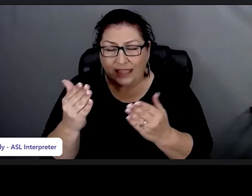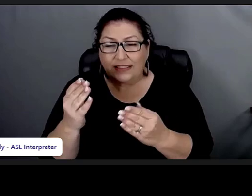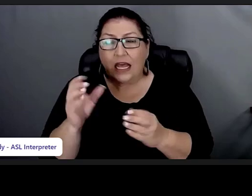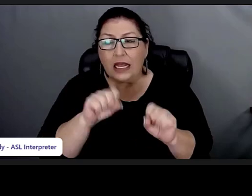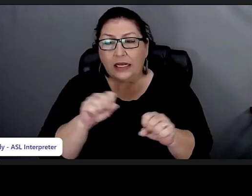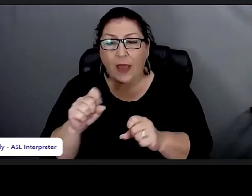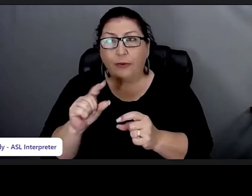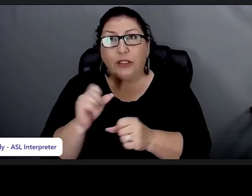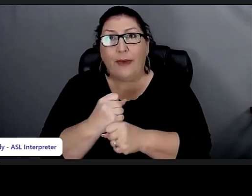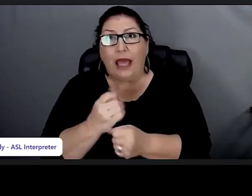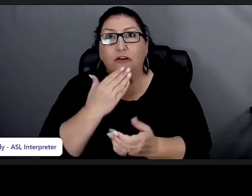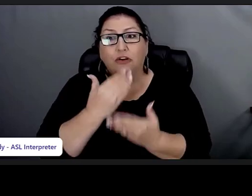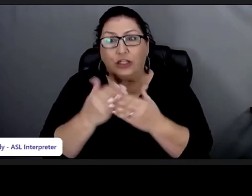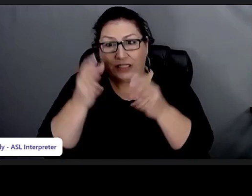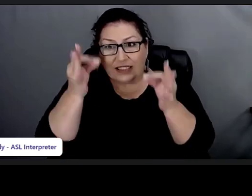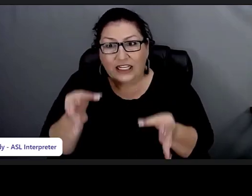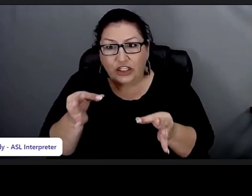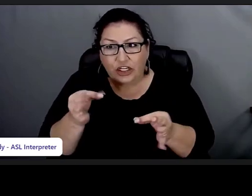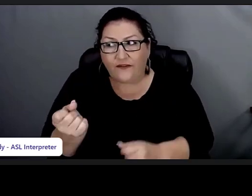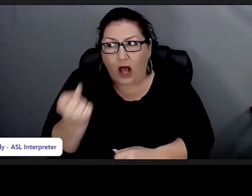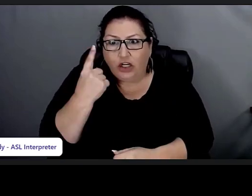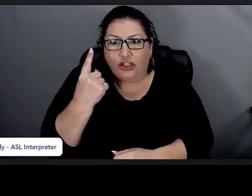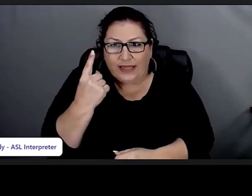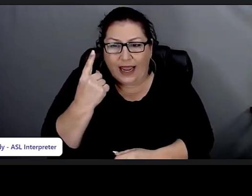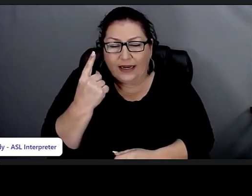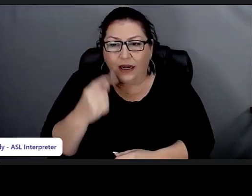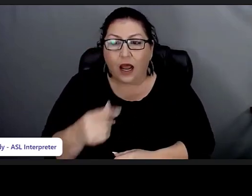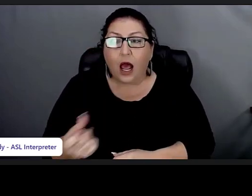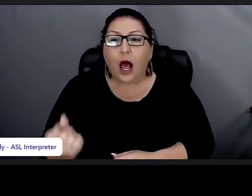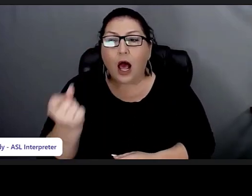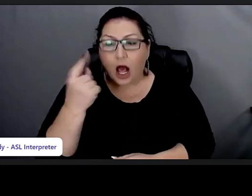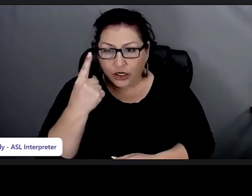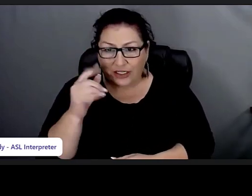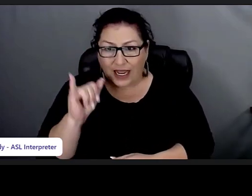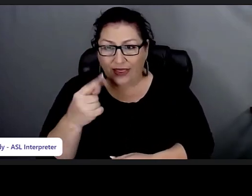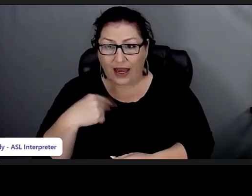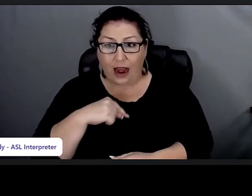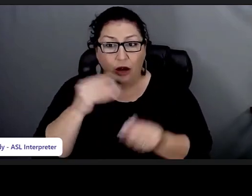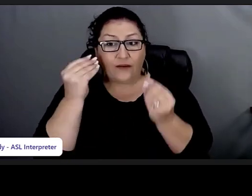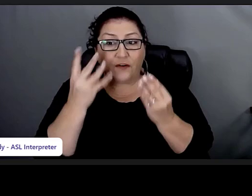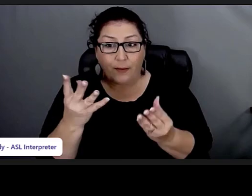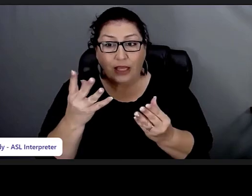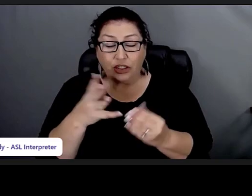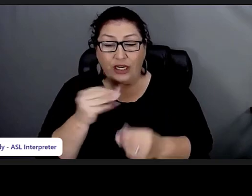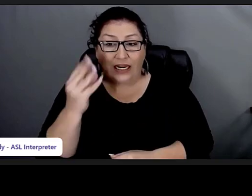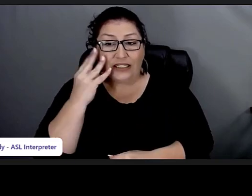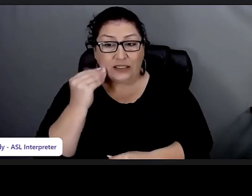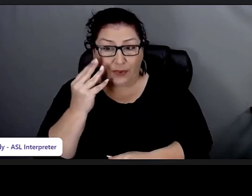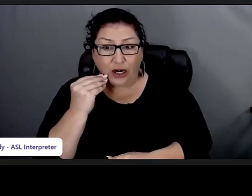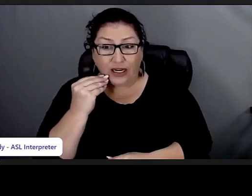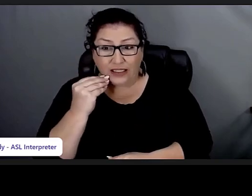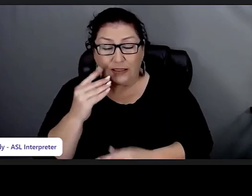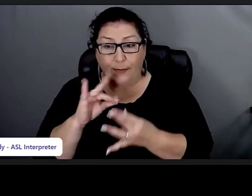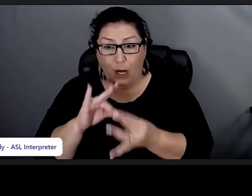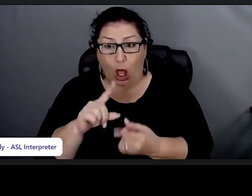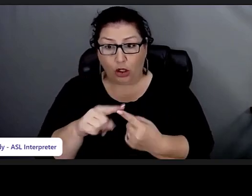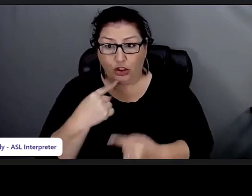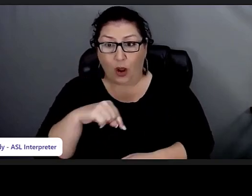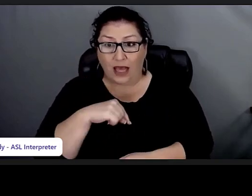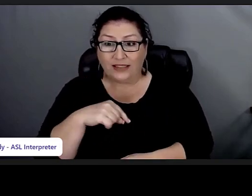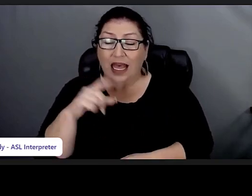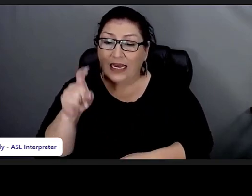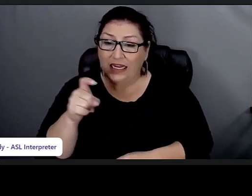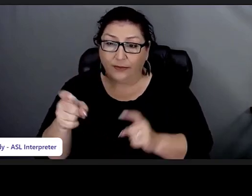informed decision of understanding. Understand that our information and experiences belong to us and need to be treated